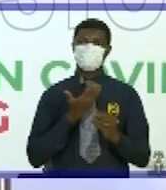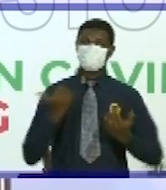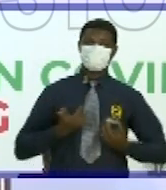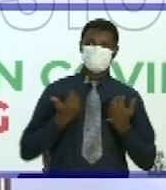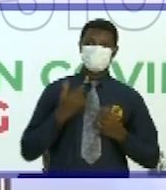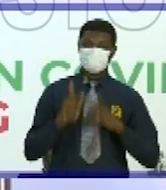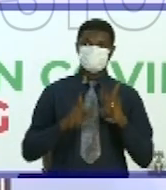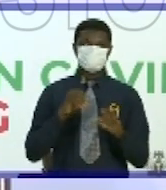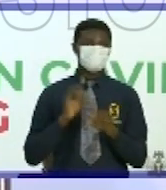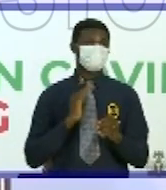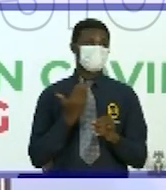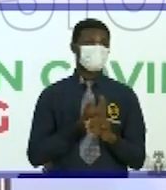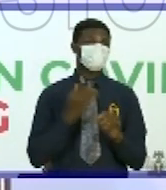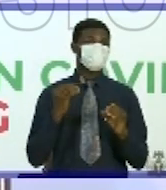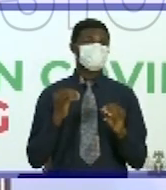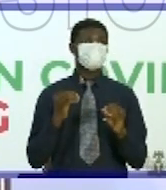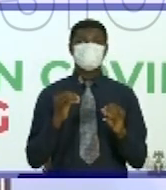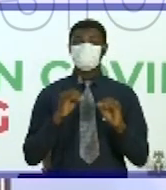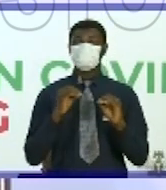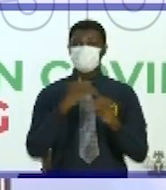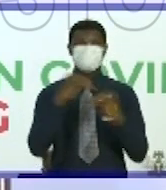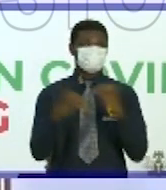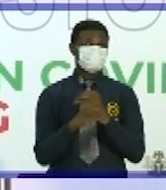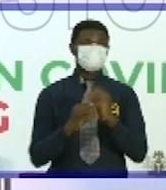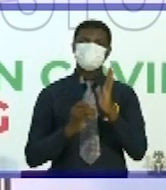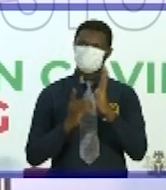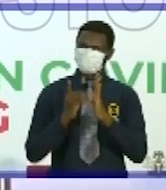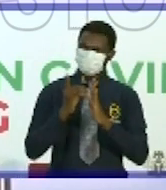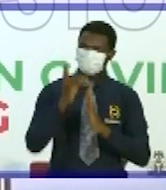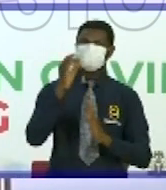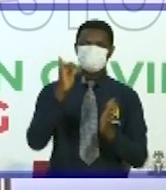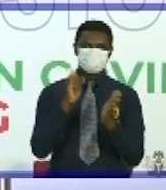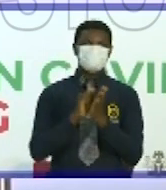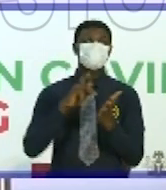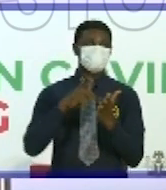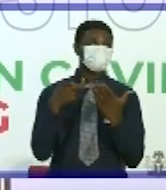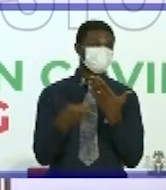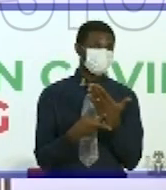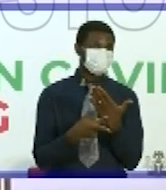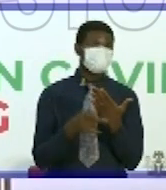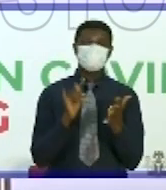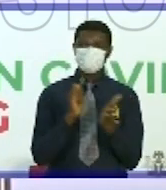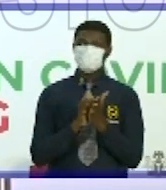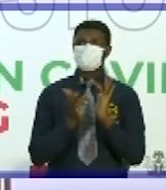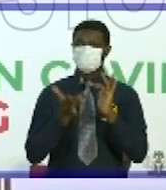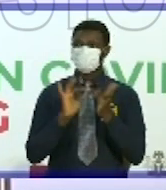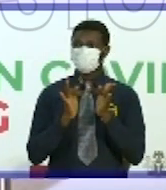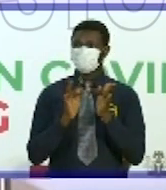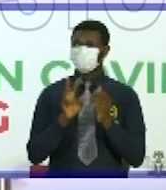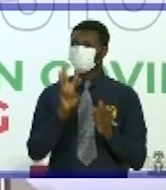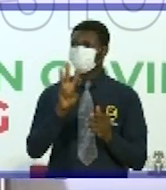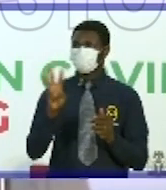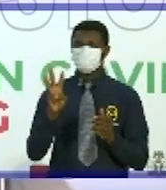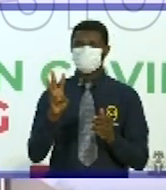ones, that designed it, developed it. So everything is locally made. So that's why we need